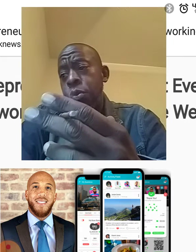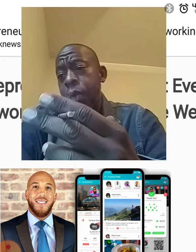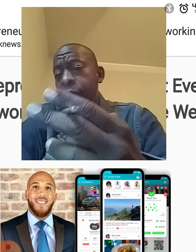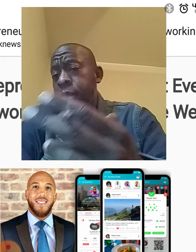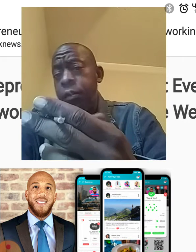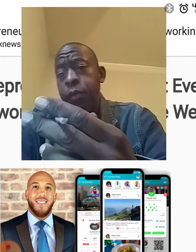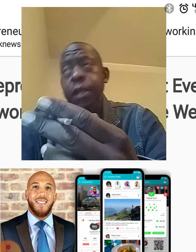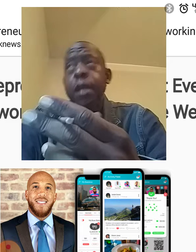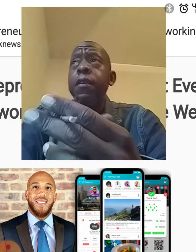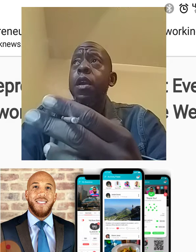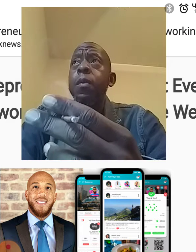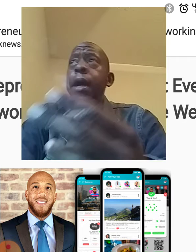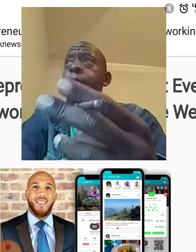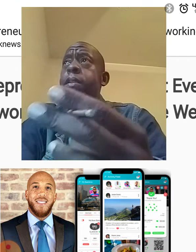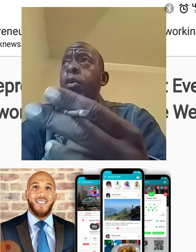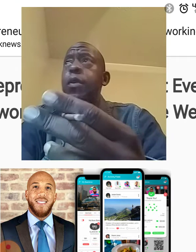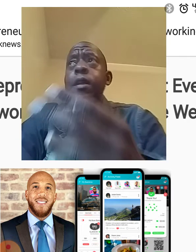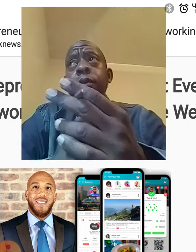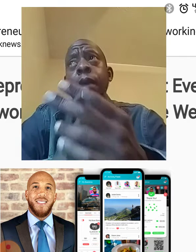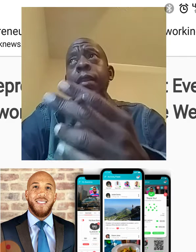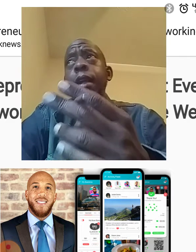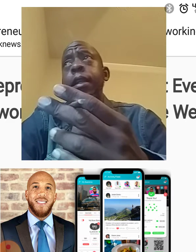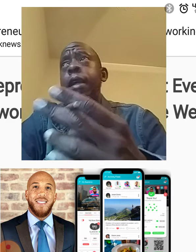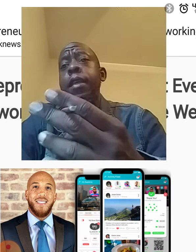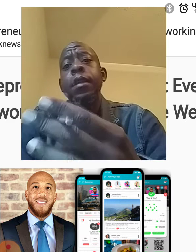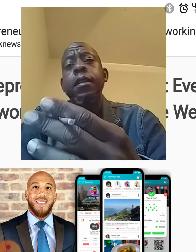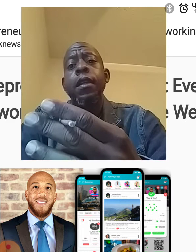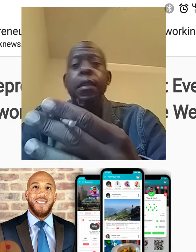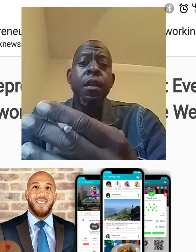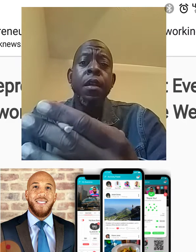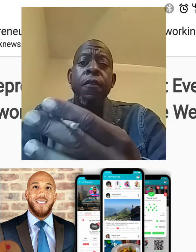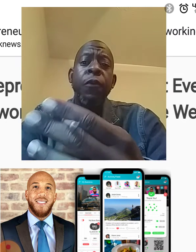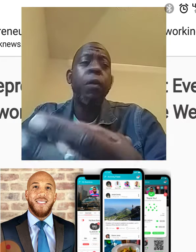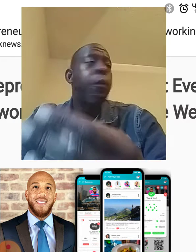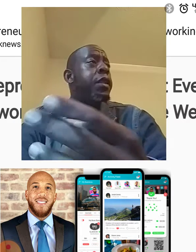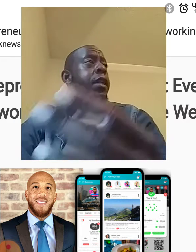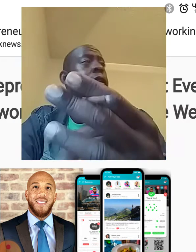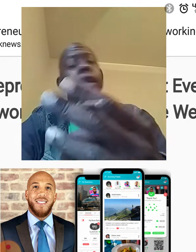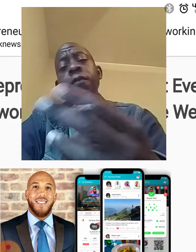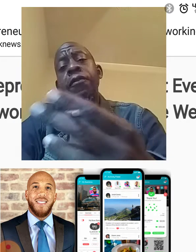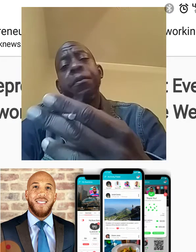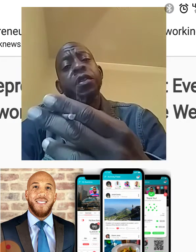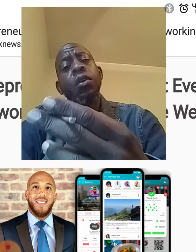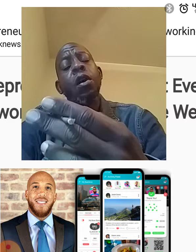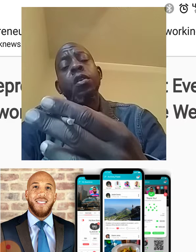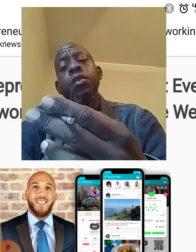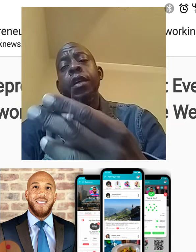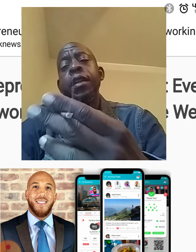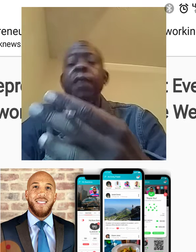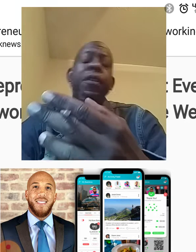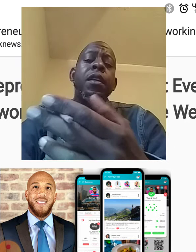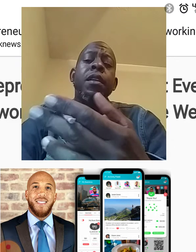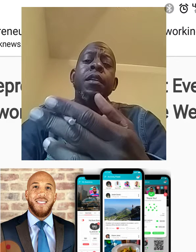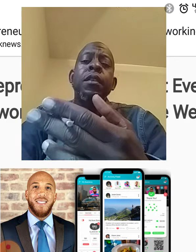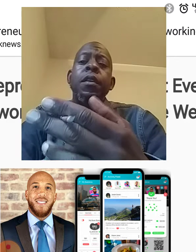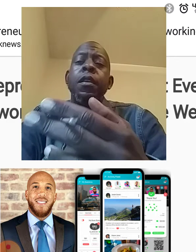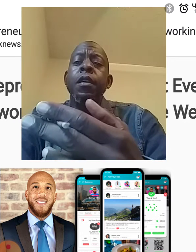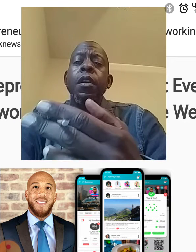it's new. We never heard about it. So I think that from what we just learned from this article, it